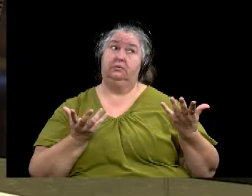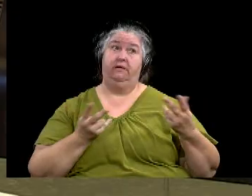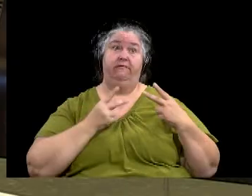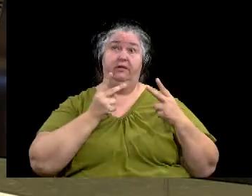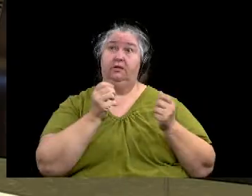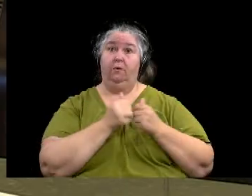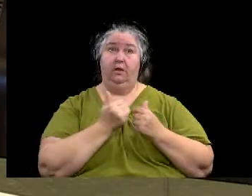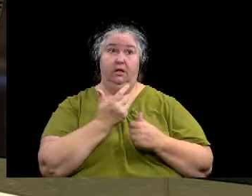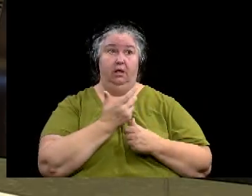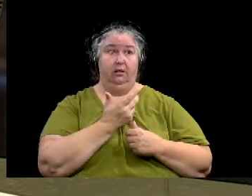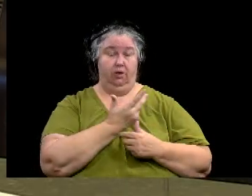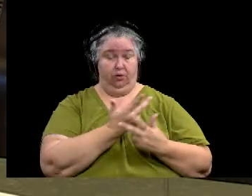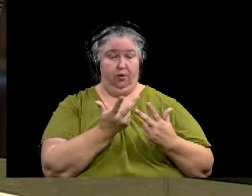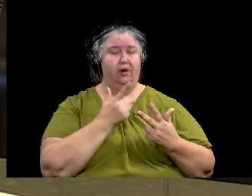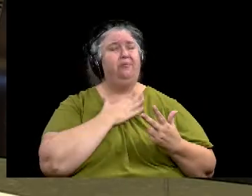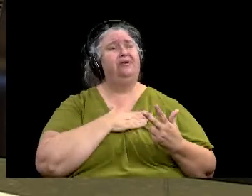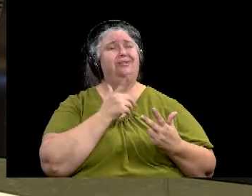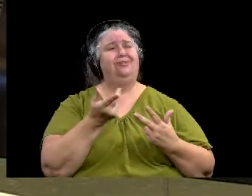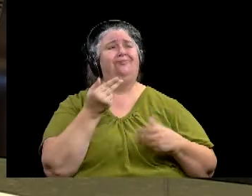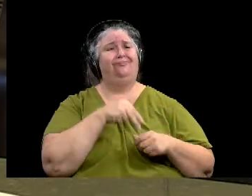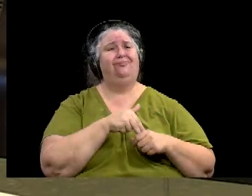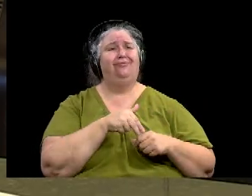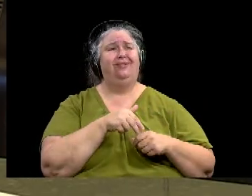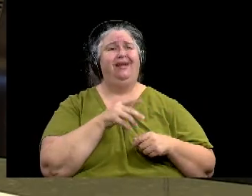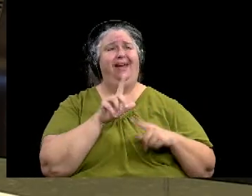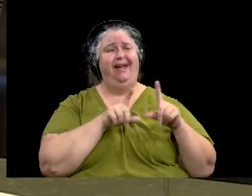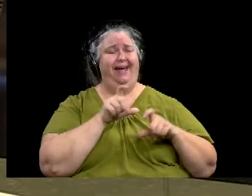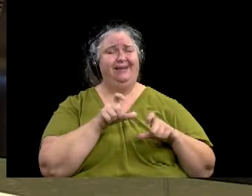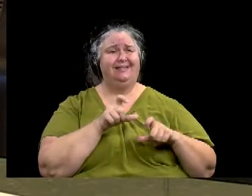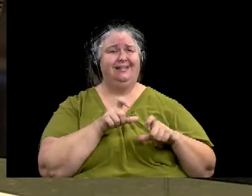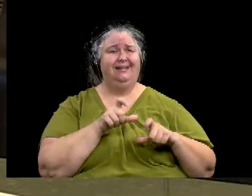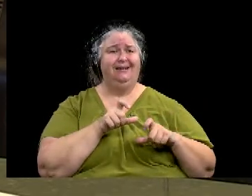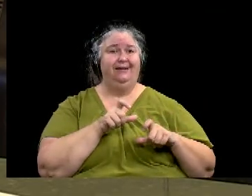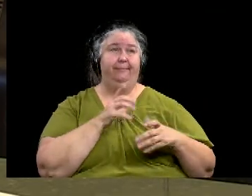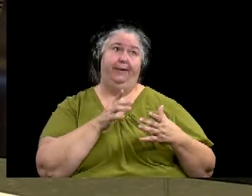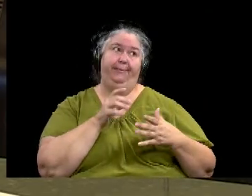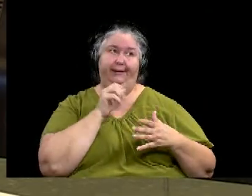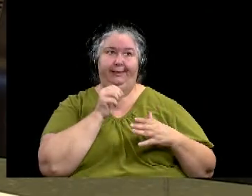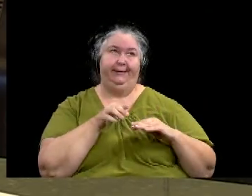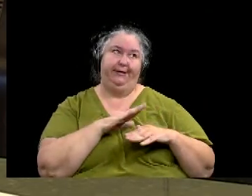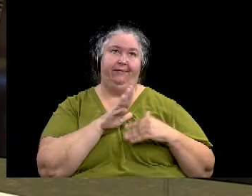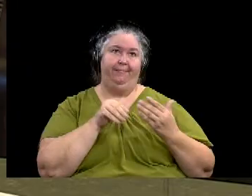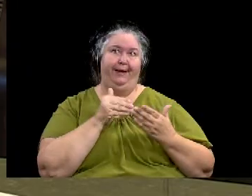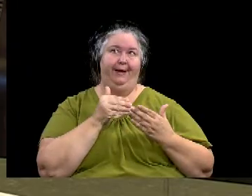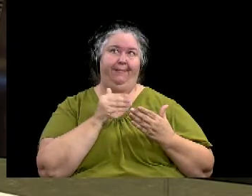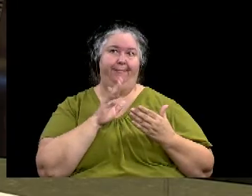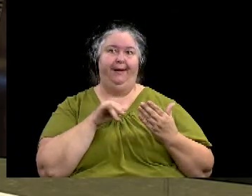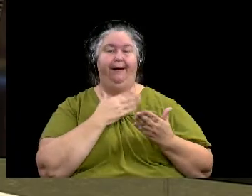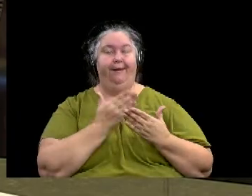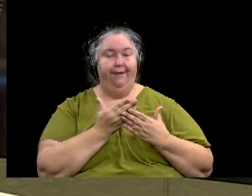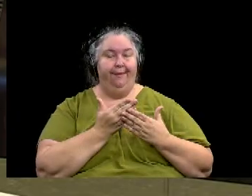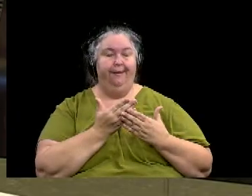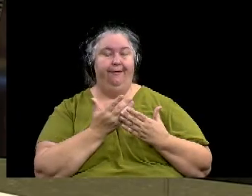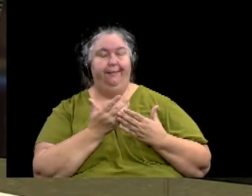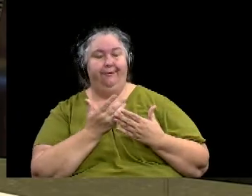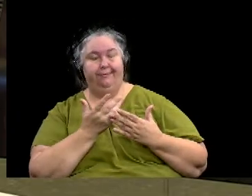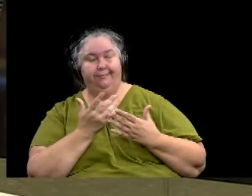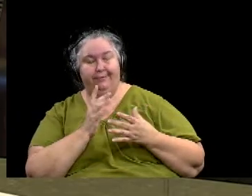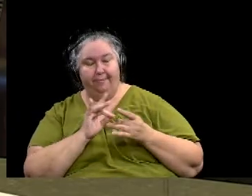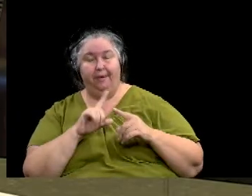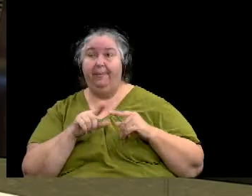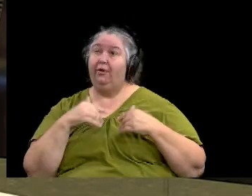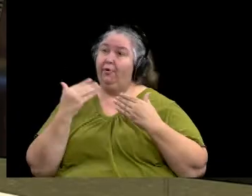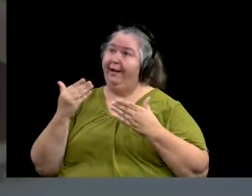questions. That maybe didn't get covered by all the pre-comments, but if you will, wrap us up. It's great. Thank you so much